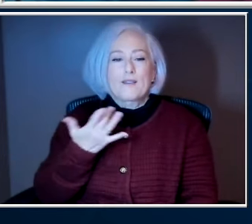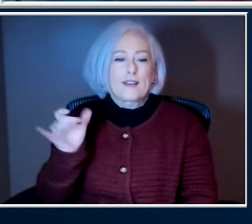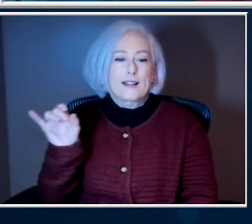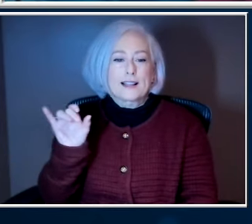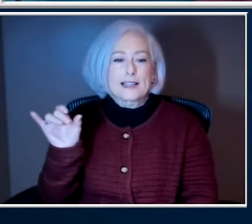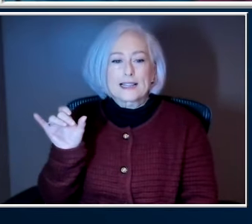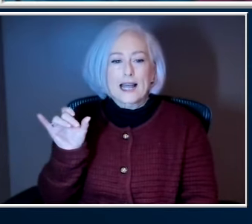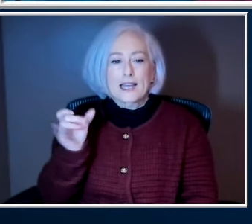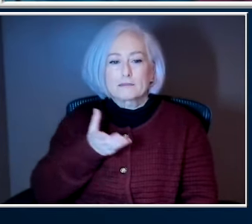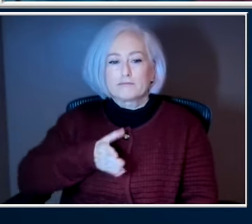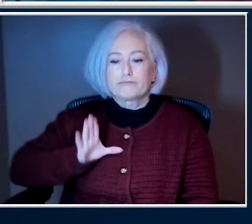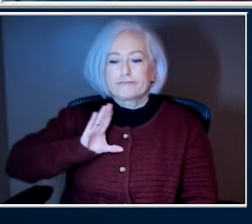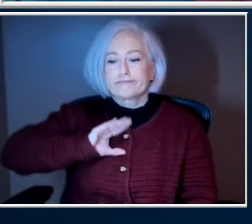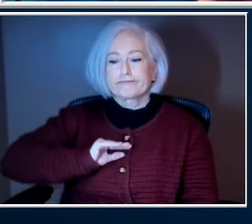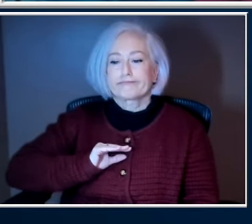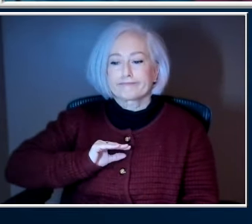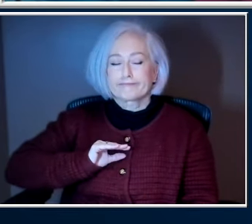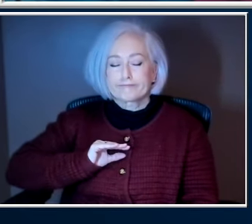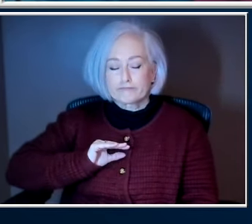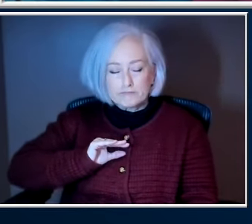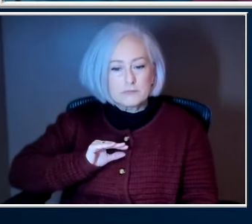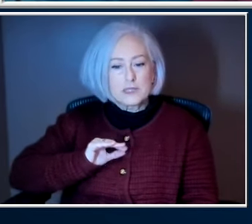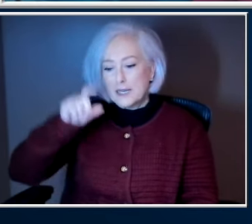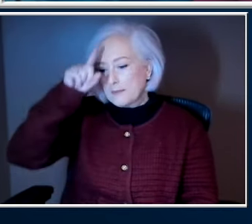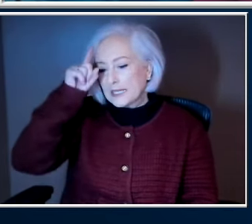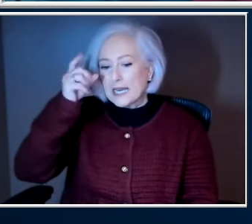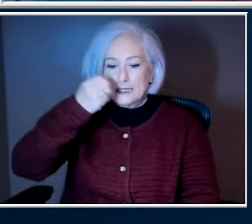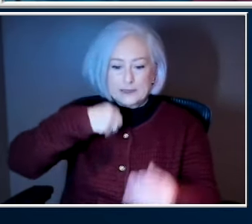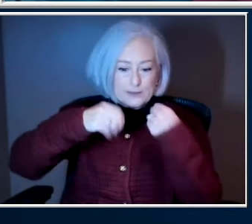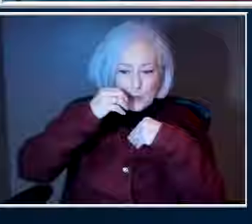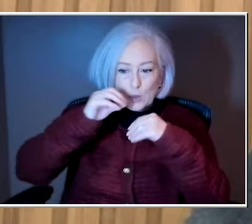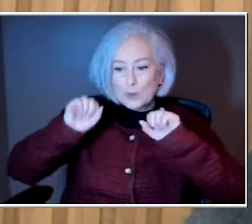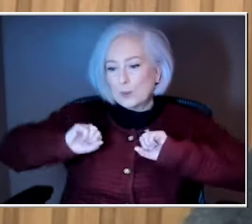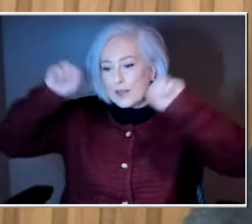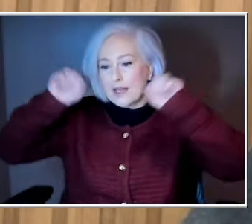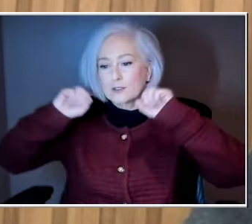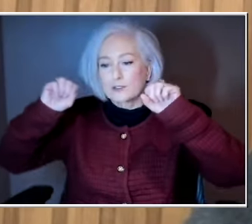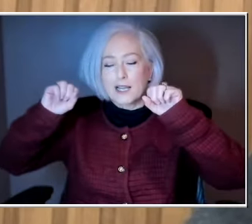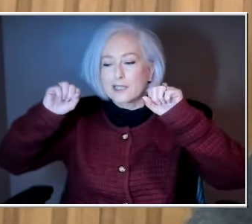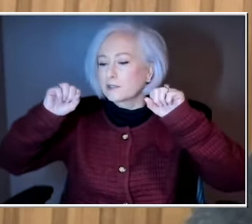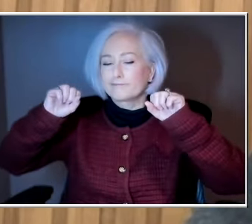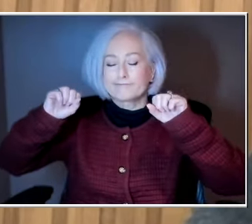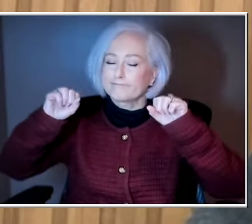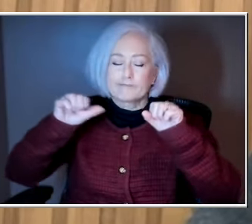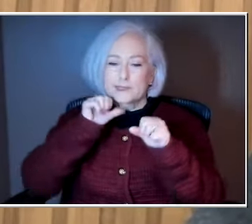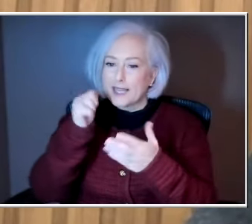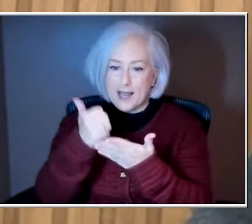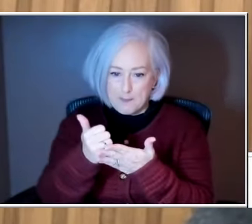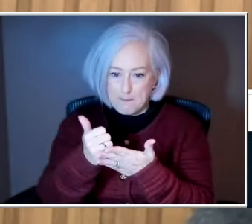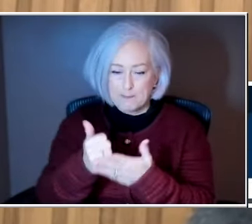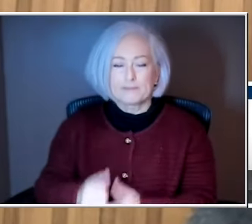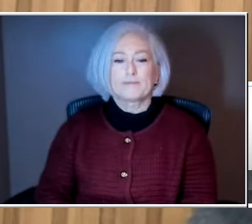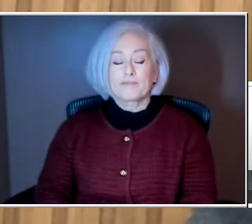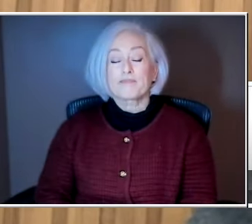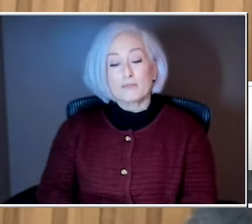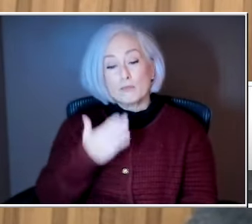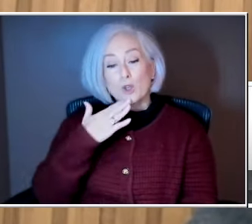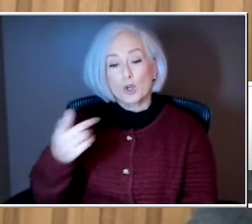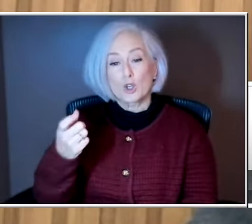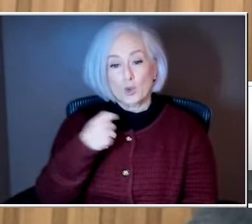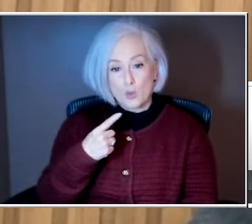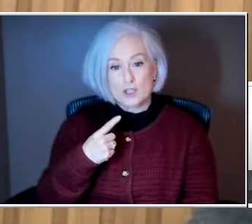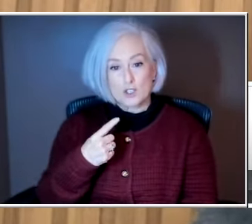felt let down by themselves because diet and exercise hasn't worked in the past? That's a great question. A lot of times there is guilt and